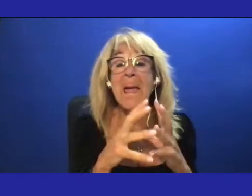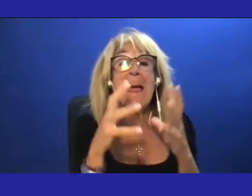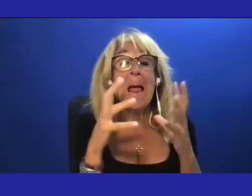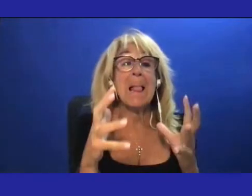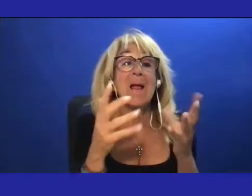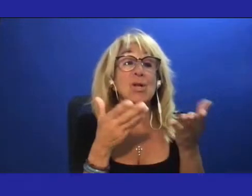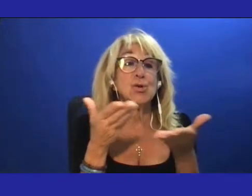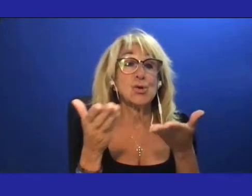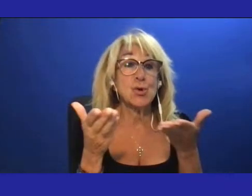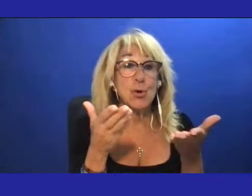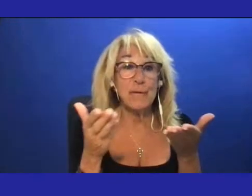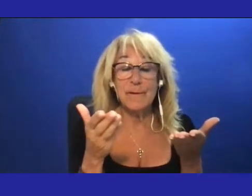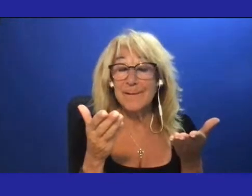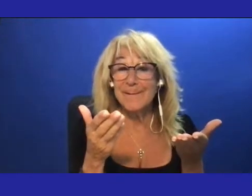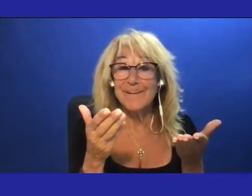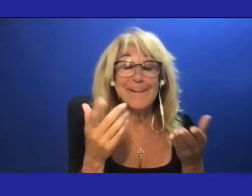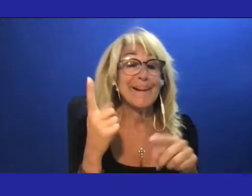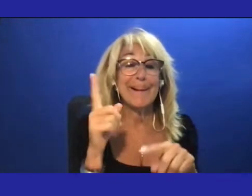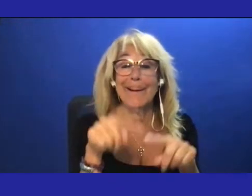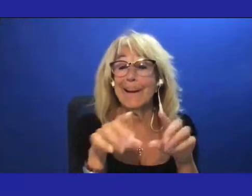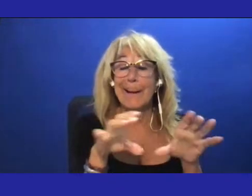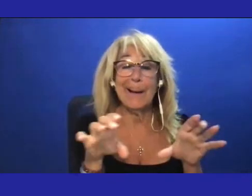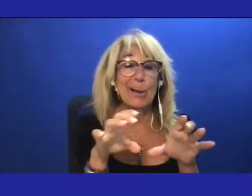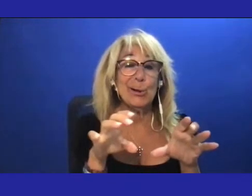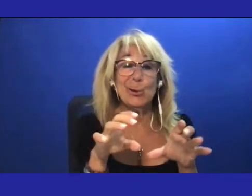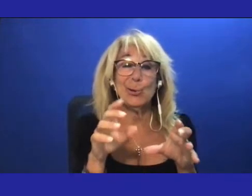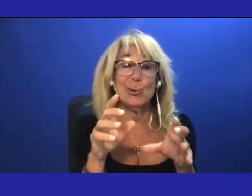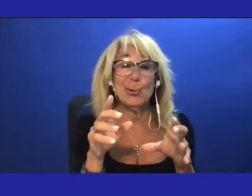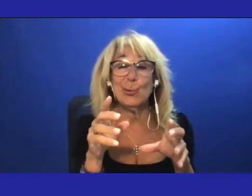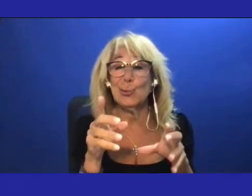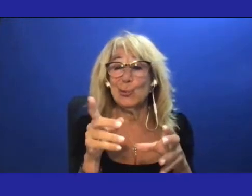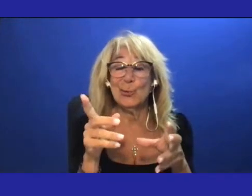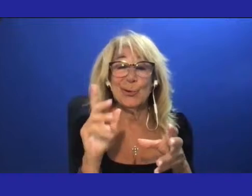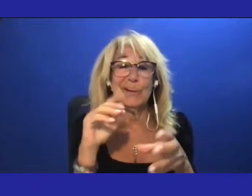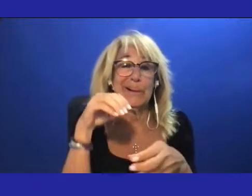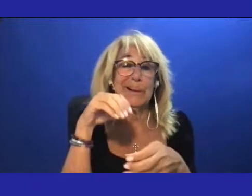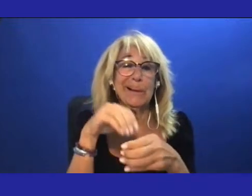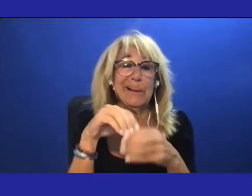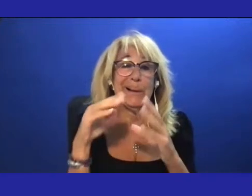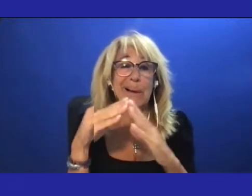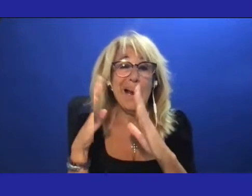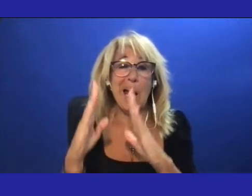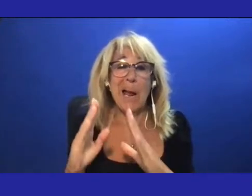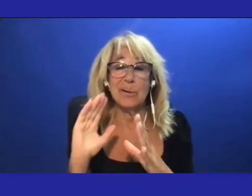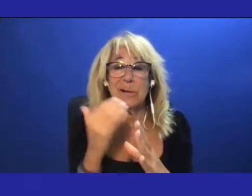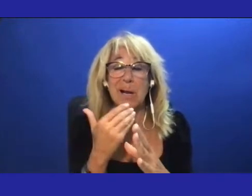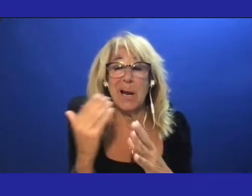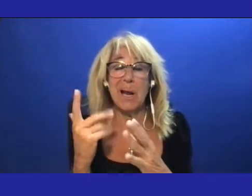not things we can do in-house because there is a requirement for us to work with an authorized vendor.